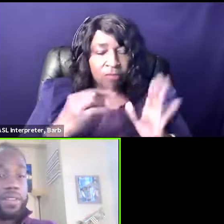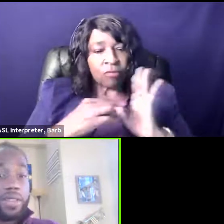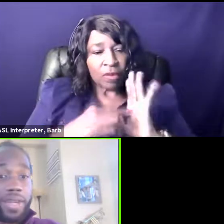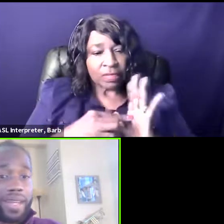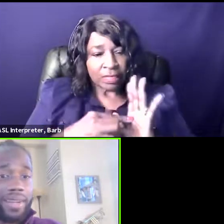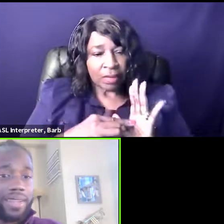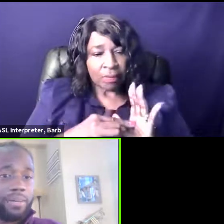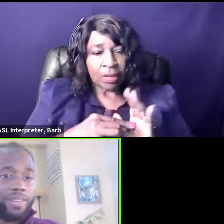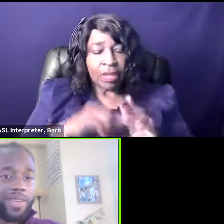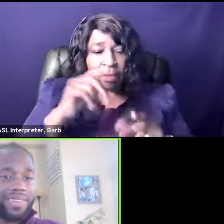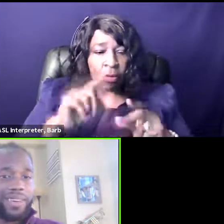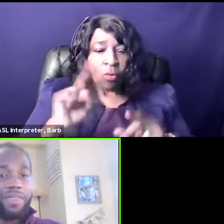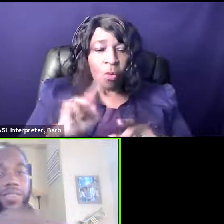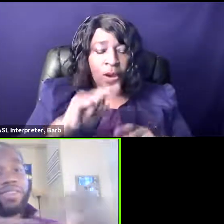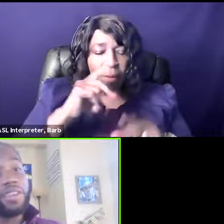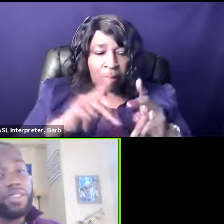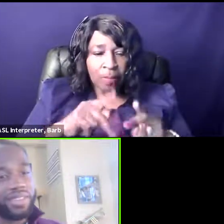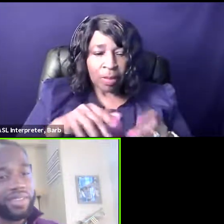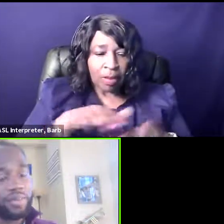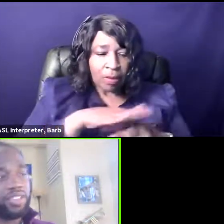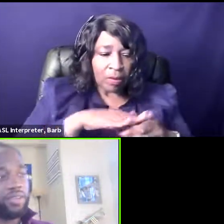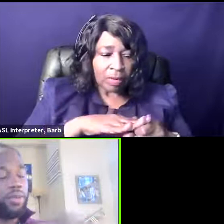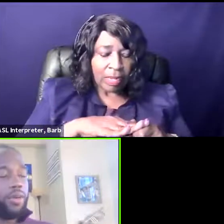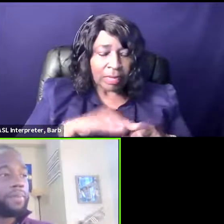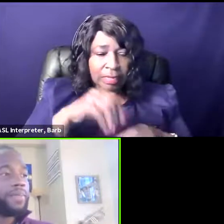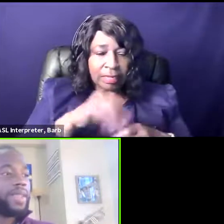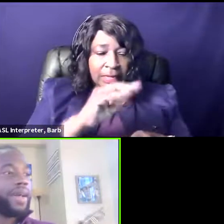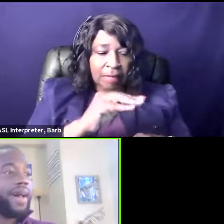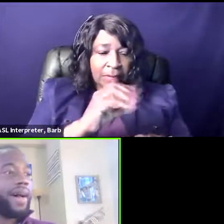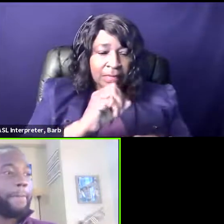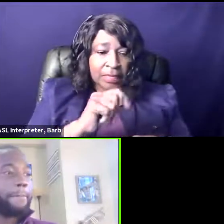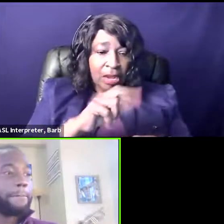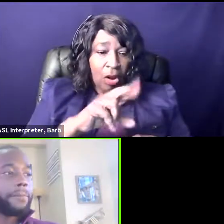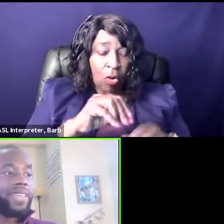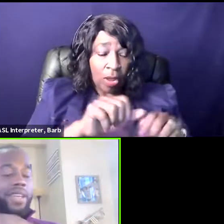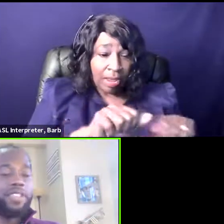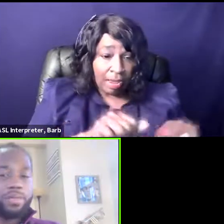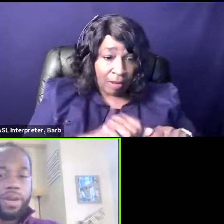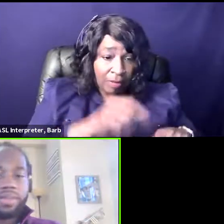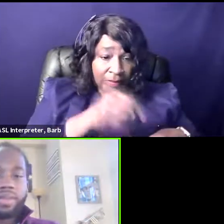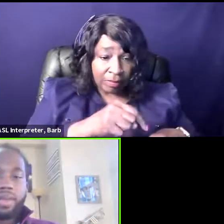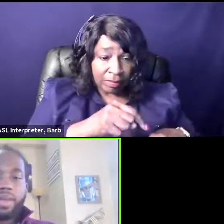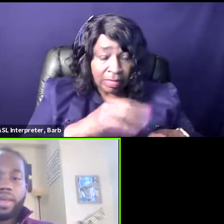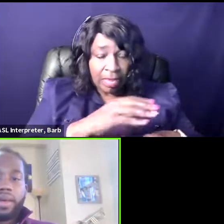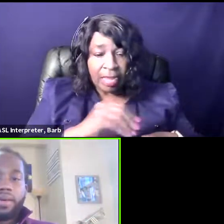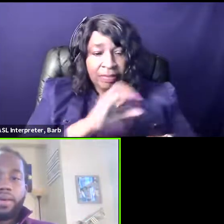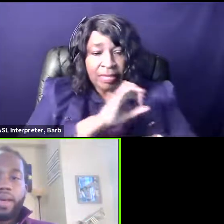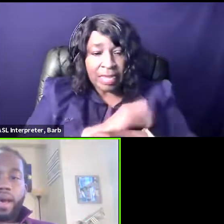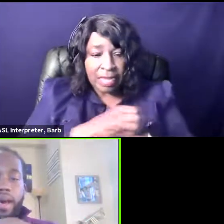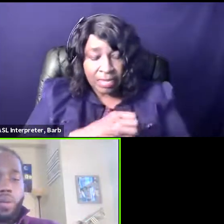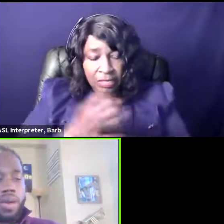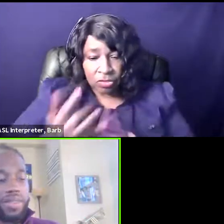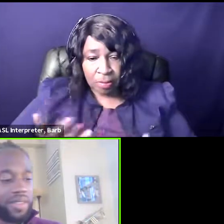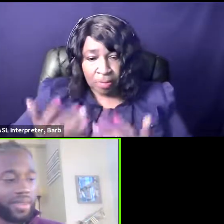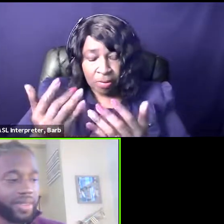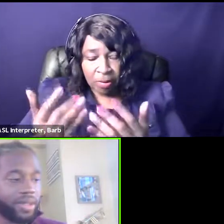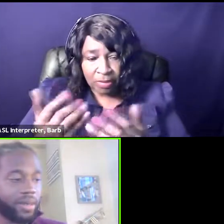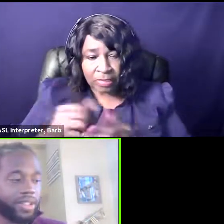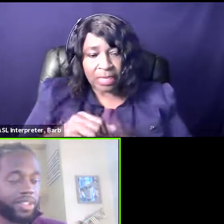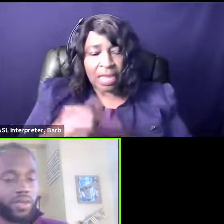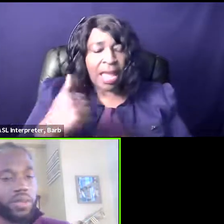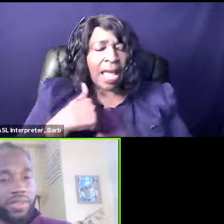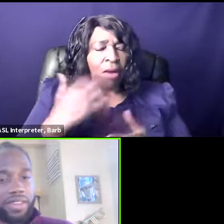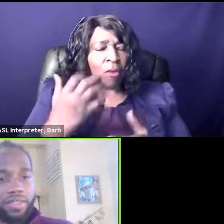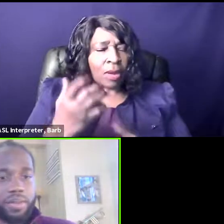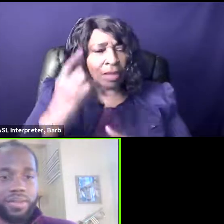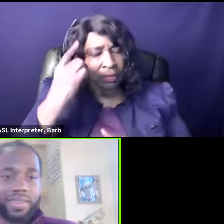people of color are located in the metropolitan area versus energy consumption, or the energy burdens. I wanted to think